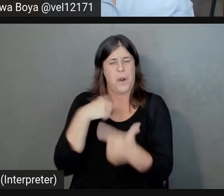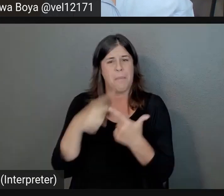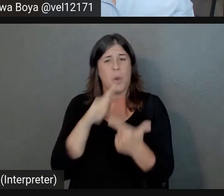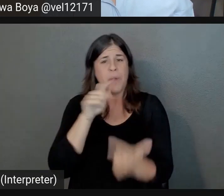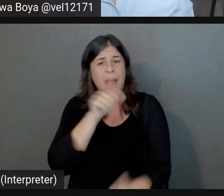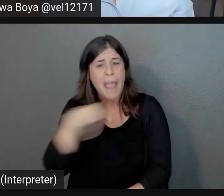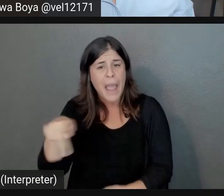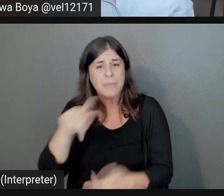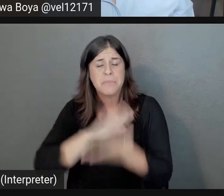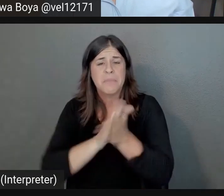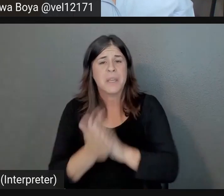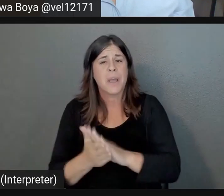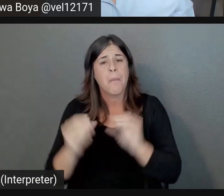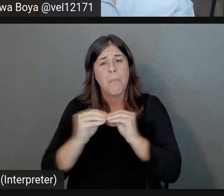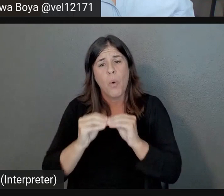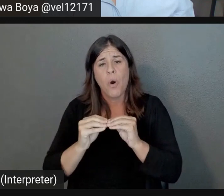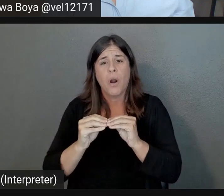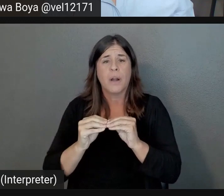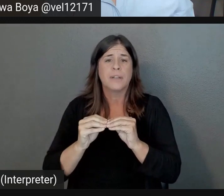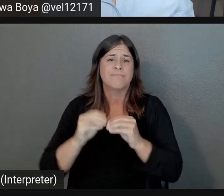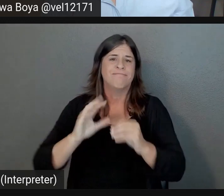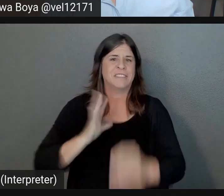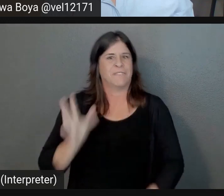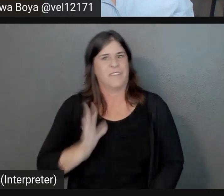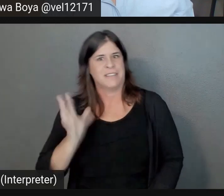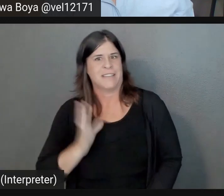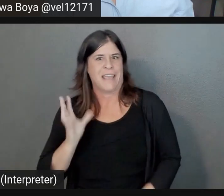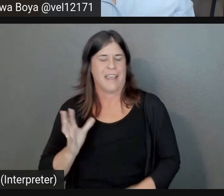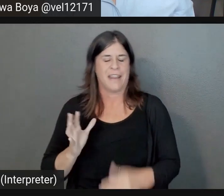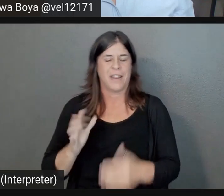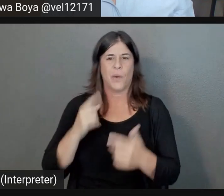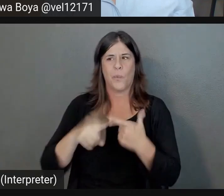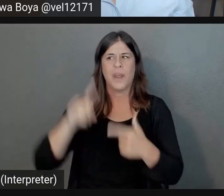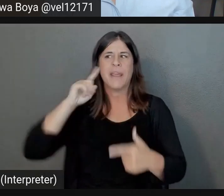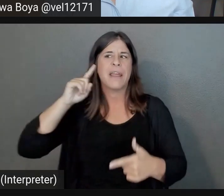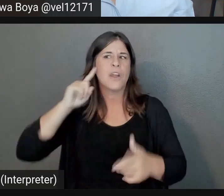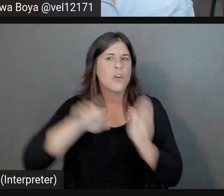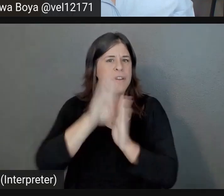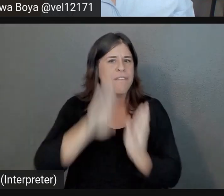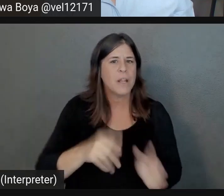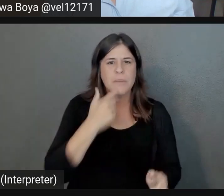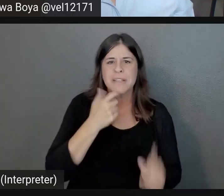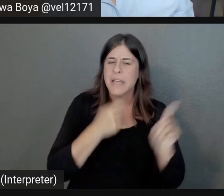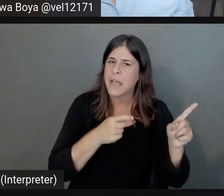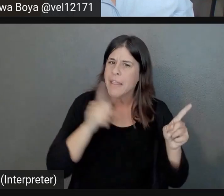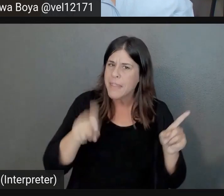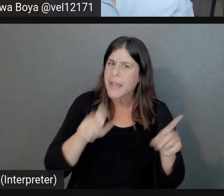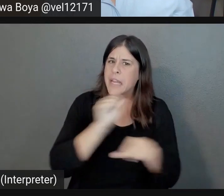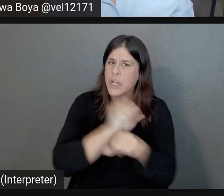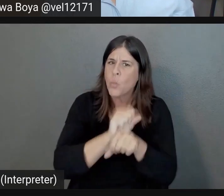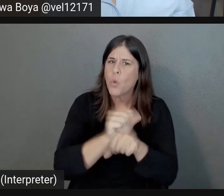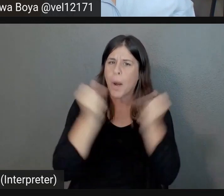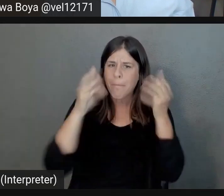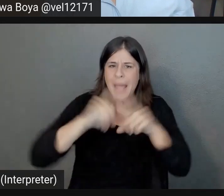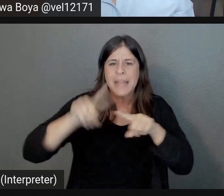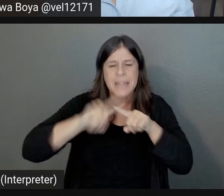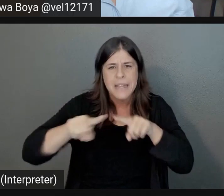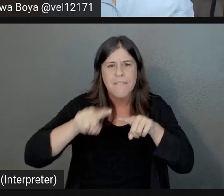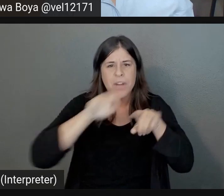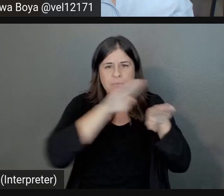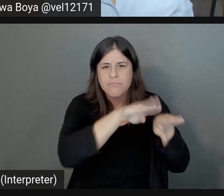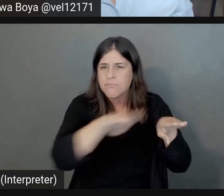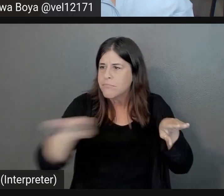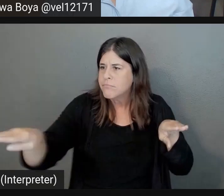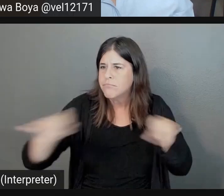applications get increasingly more sophisticated, we hear from developers that they need to work across several AWS and, in fact, in some